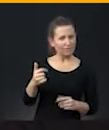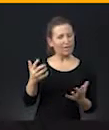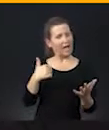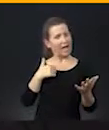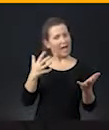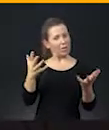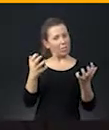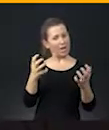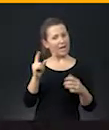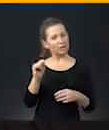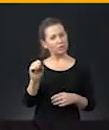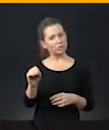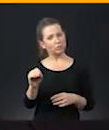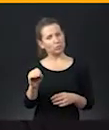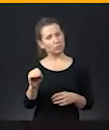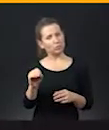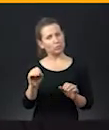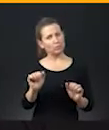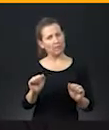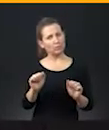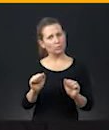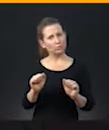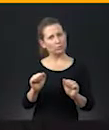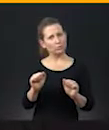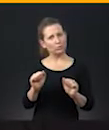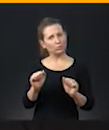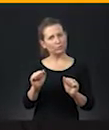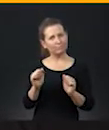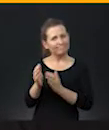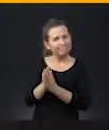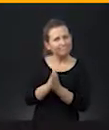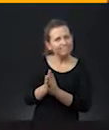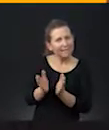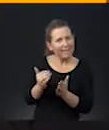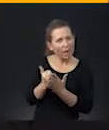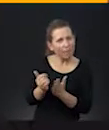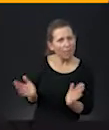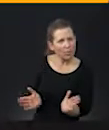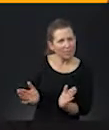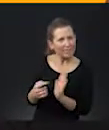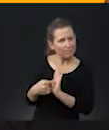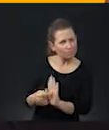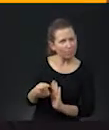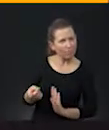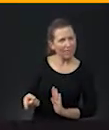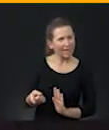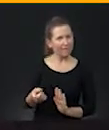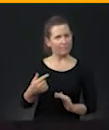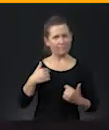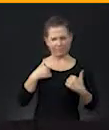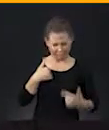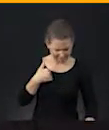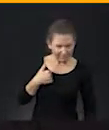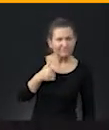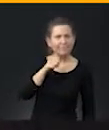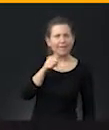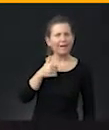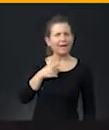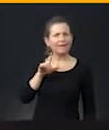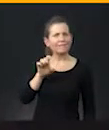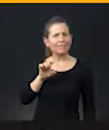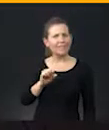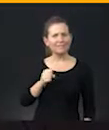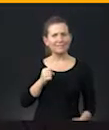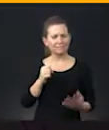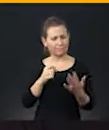And so what I want to do is at least become, you know, that motivation for them, to show them, hey, I